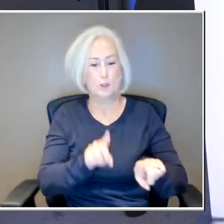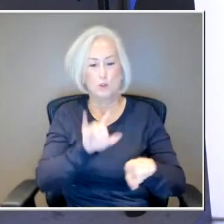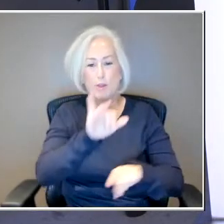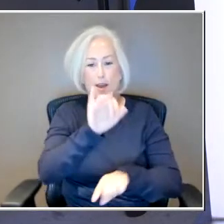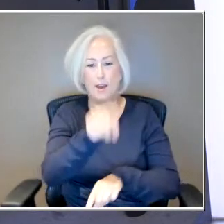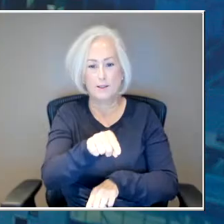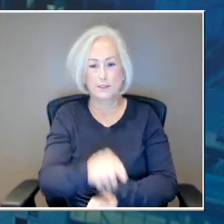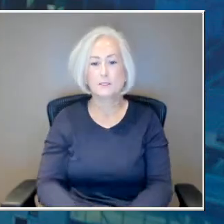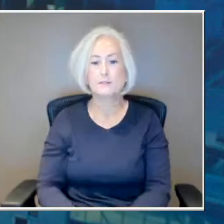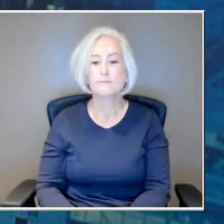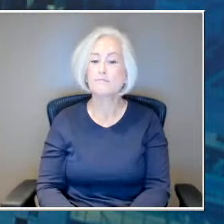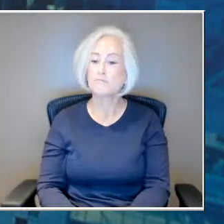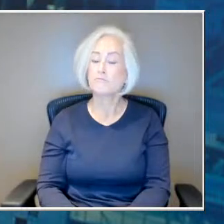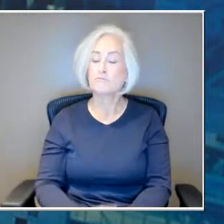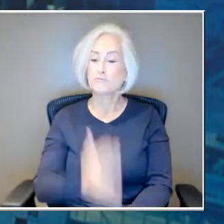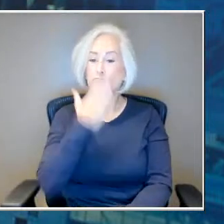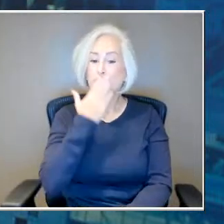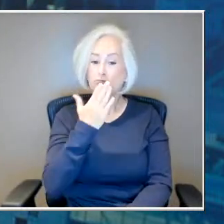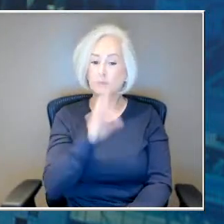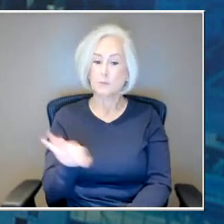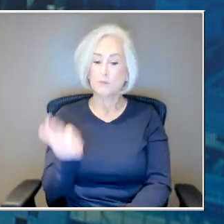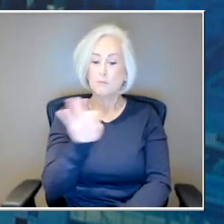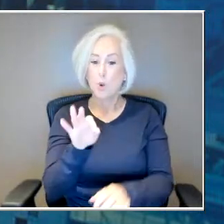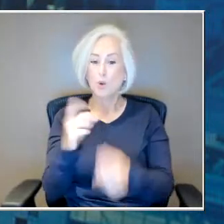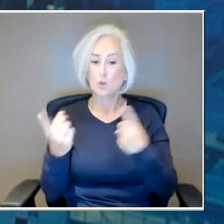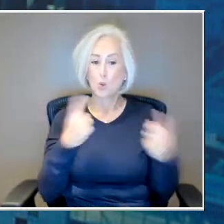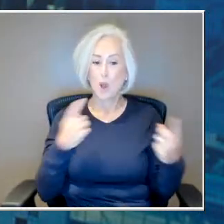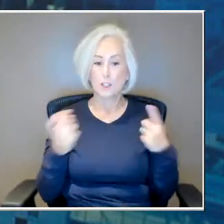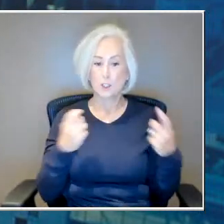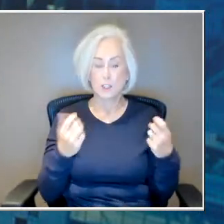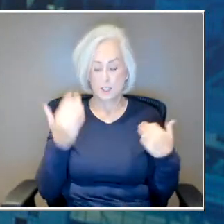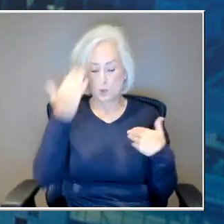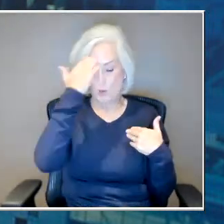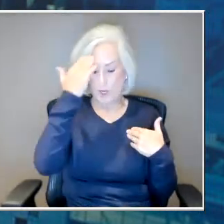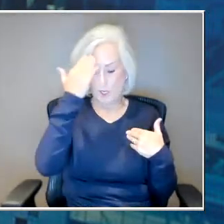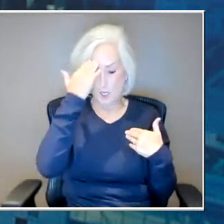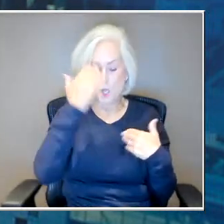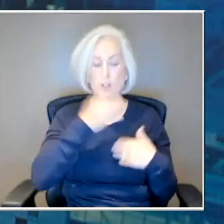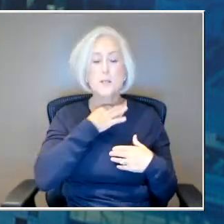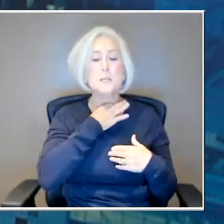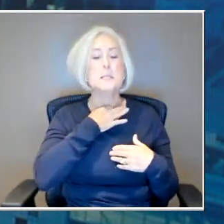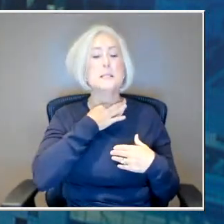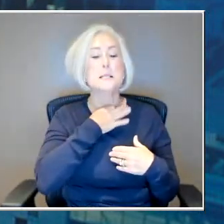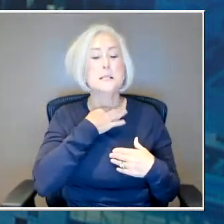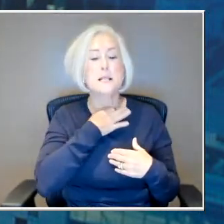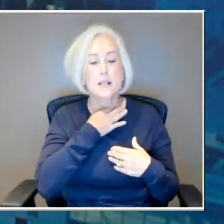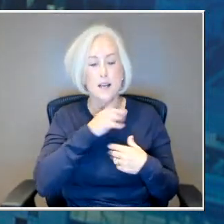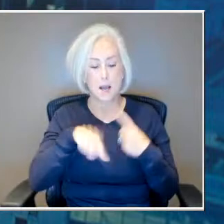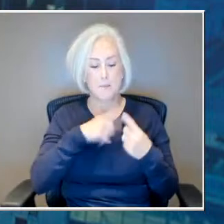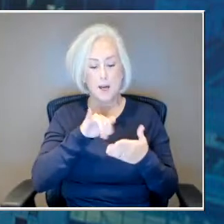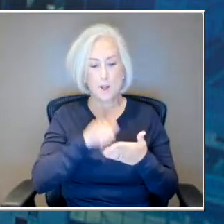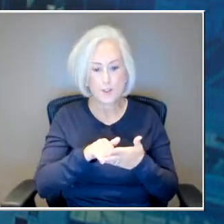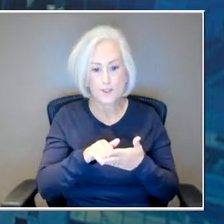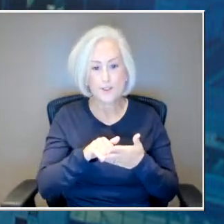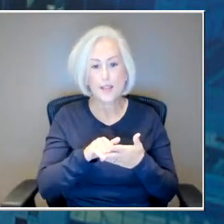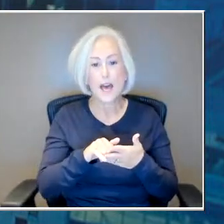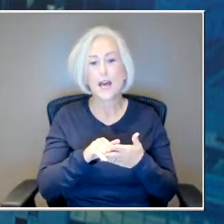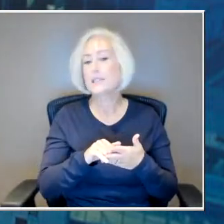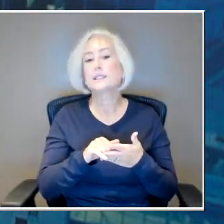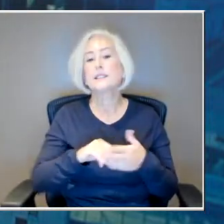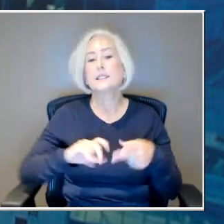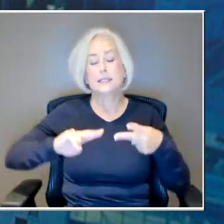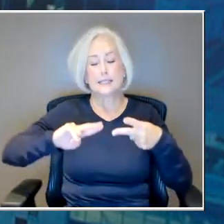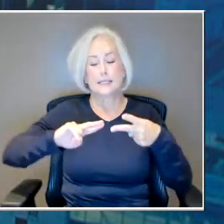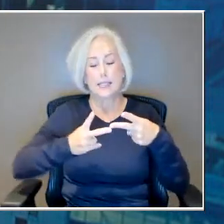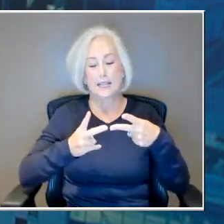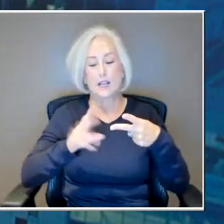is a very important question, and we know that this has been raised as a black box, about like a secondary cancers, lymphomas,